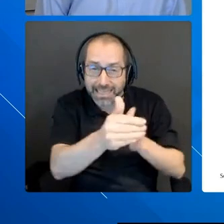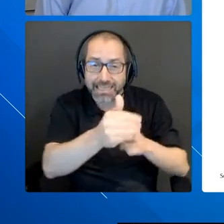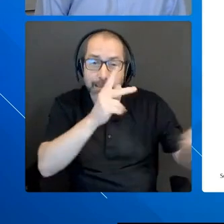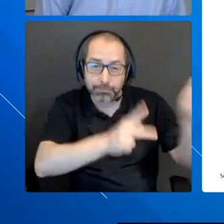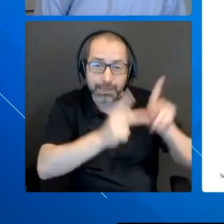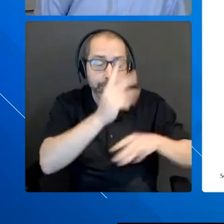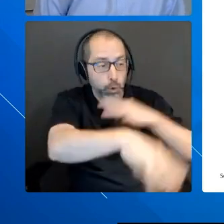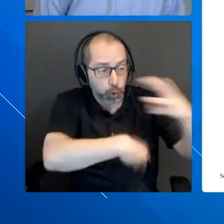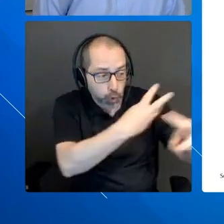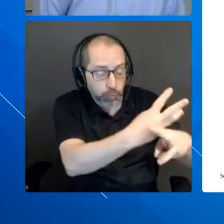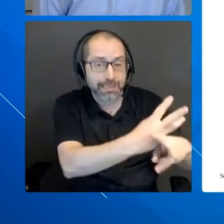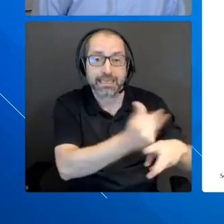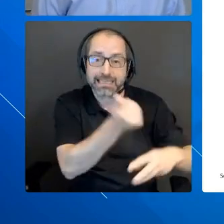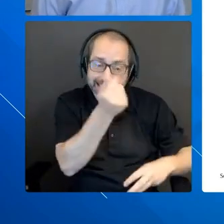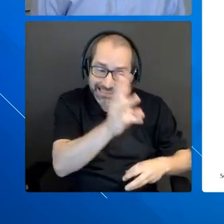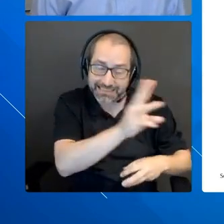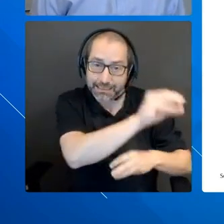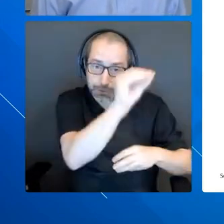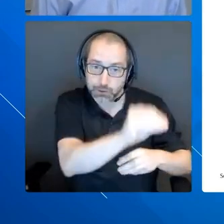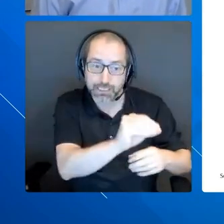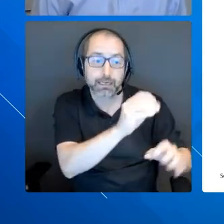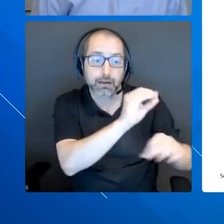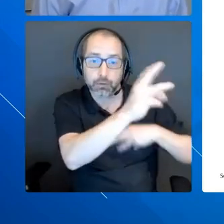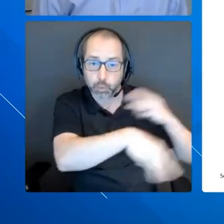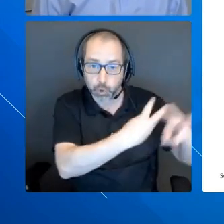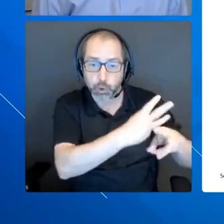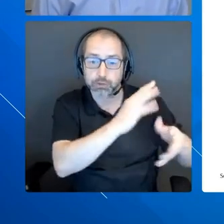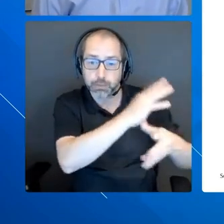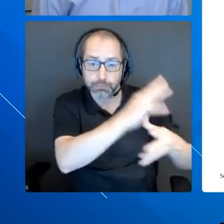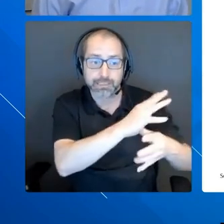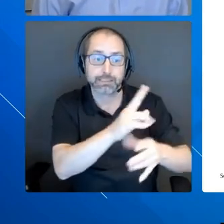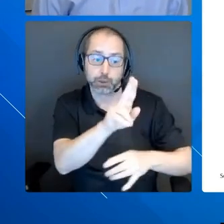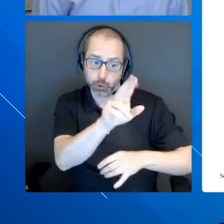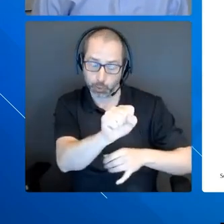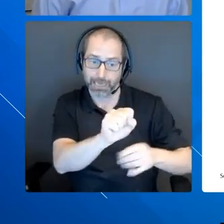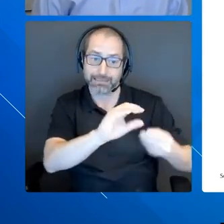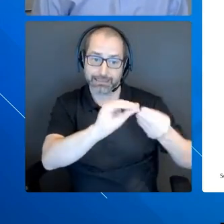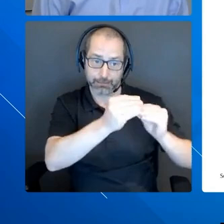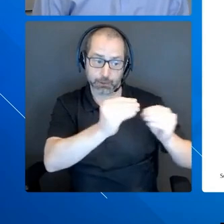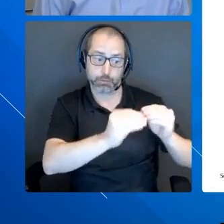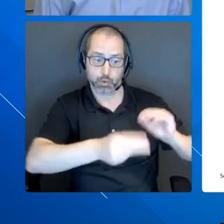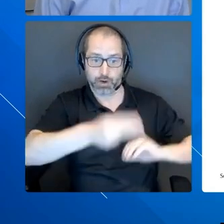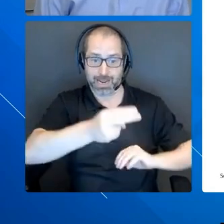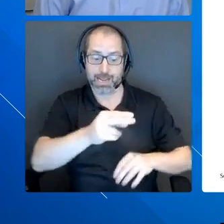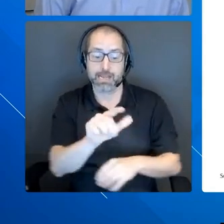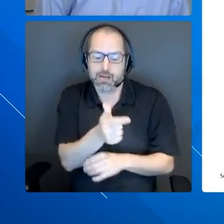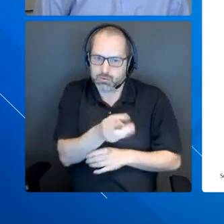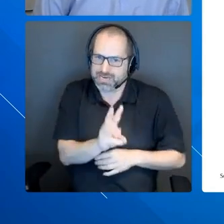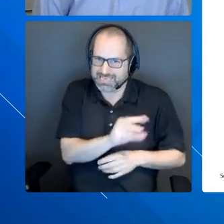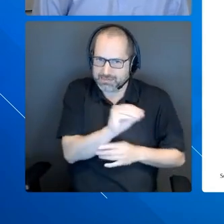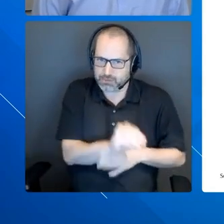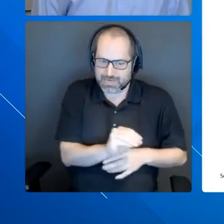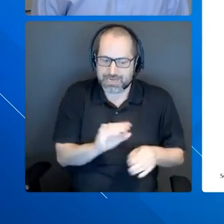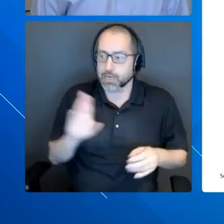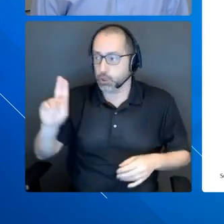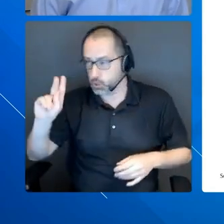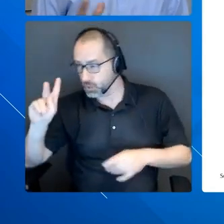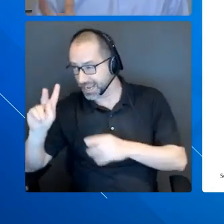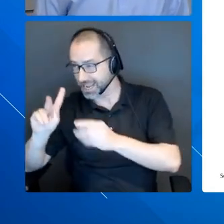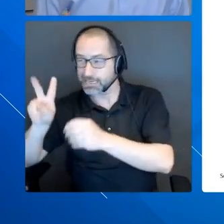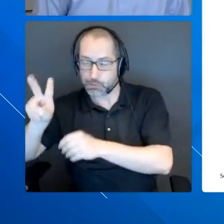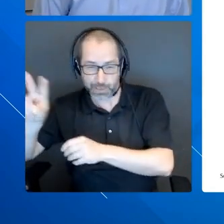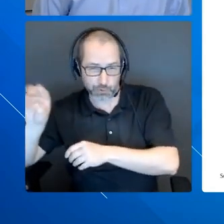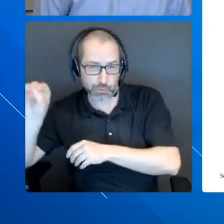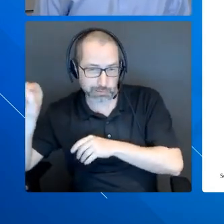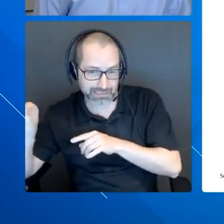world's population. In the US, the numbers are a little bit higher. We're actually at about 26%. In the UK, it's about 22.